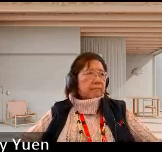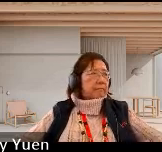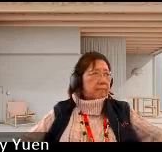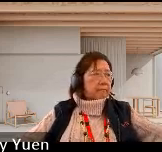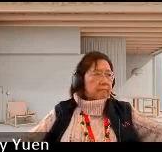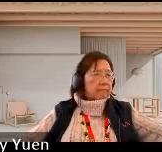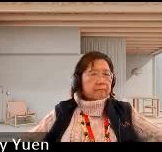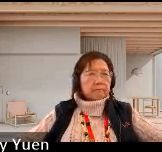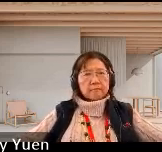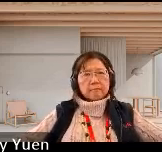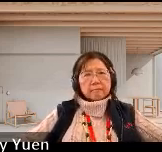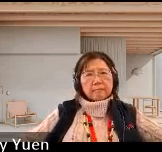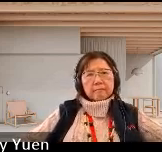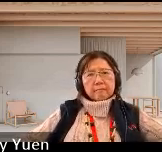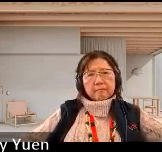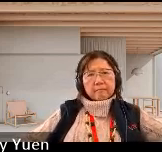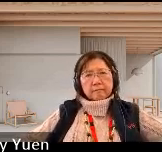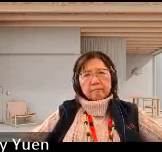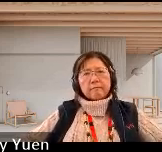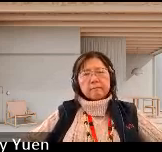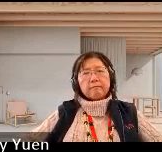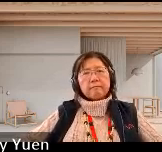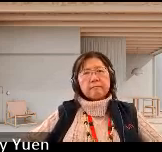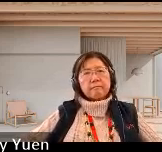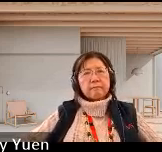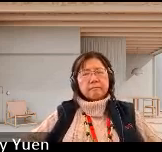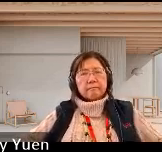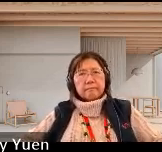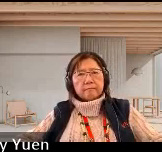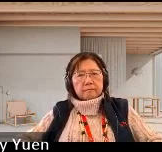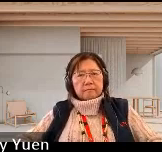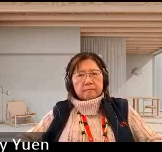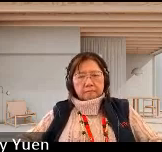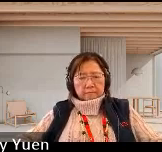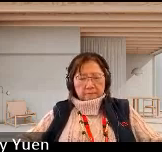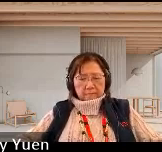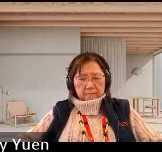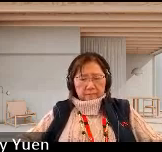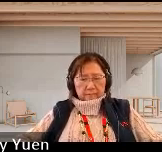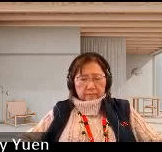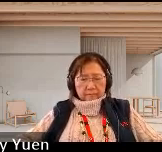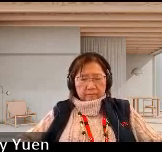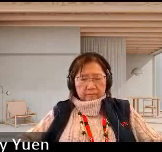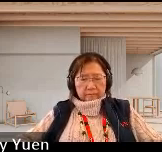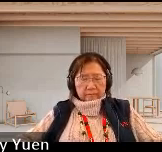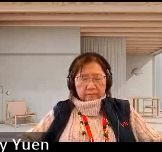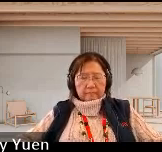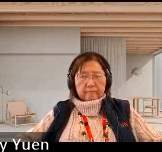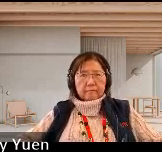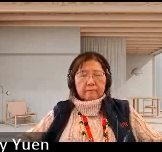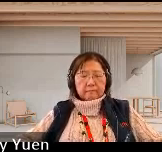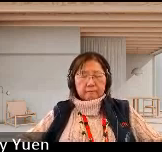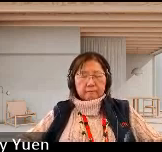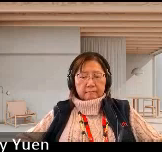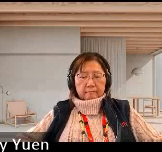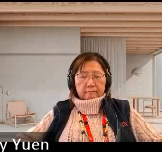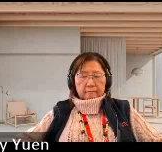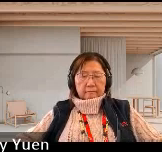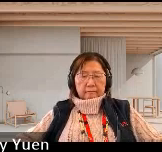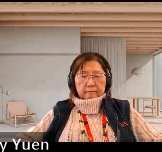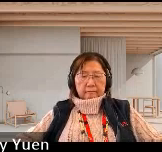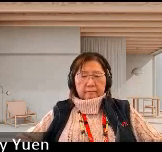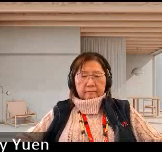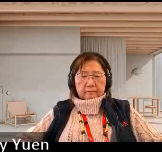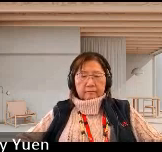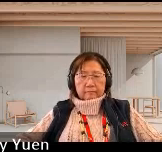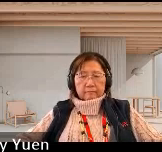to maximise a person's active enjoyment of life by identifying the barriers to participation and by building strategies to minimise any risks